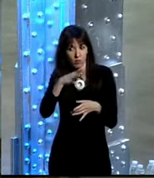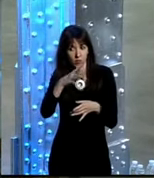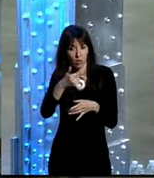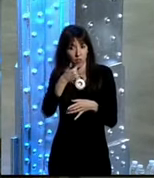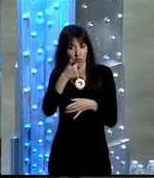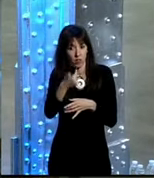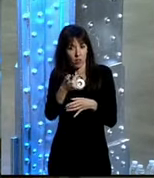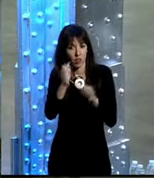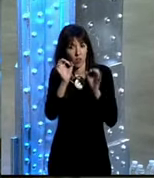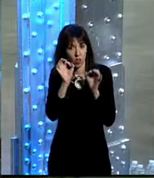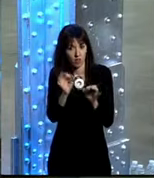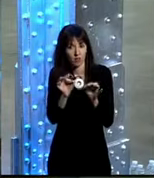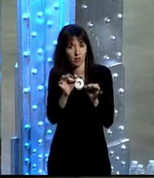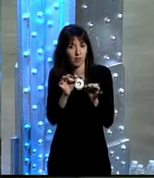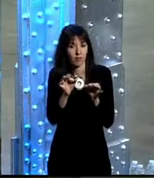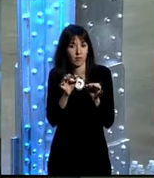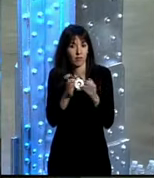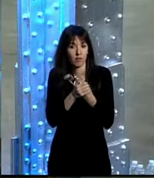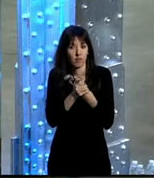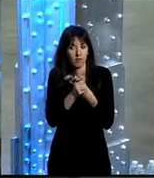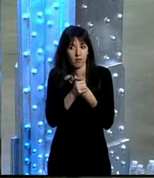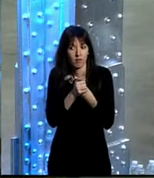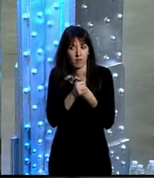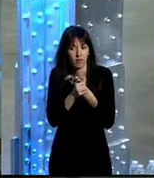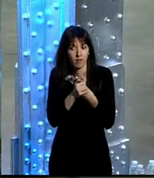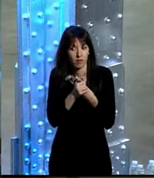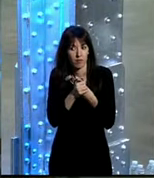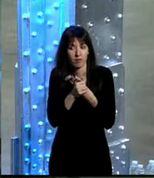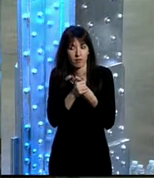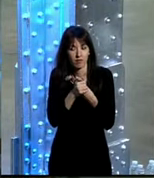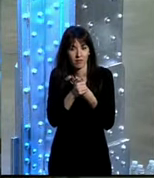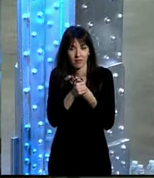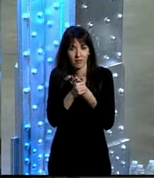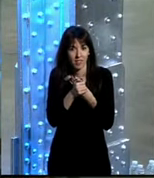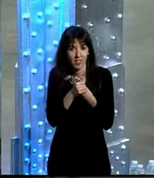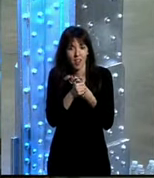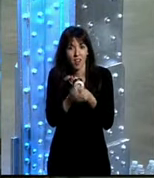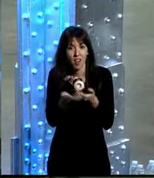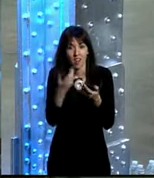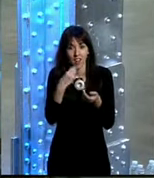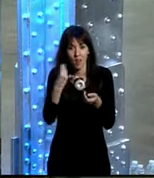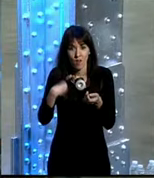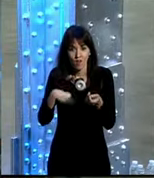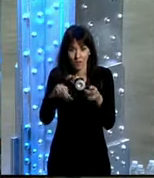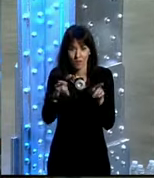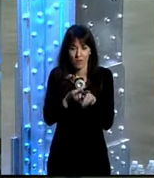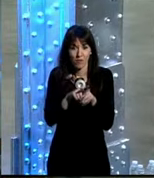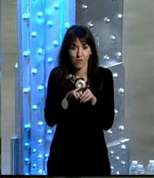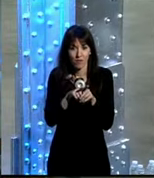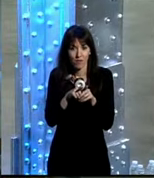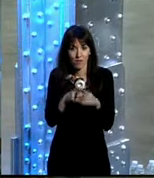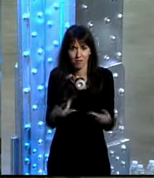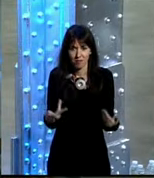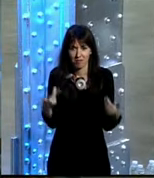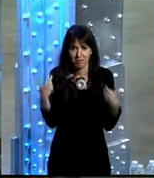like play, and the game mode is as a pervasive force now